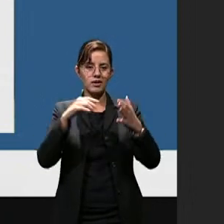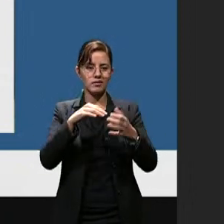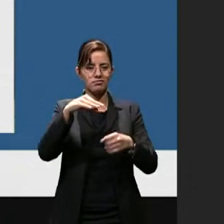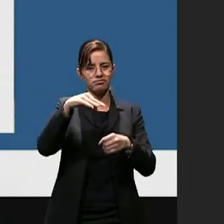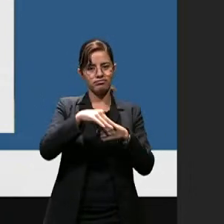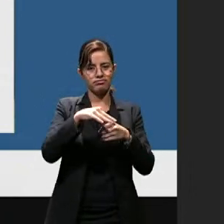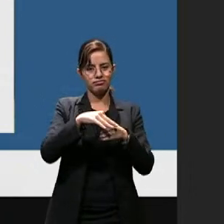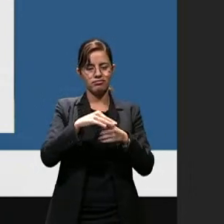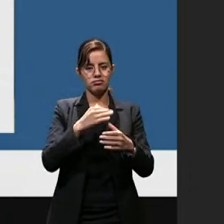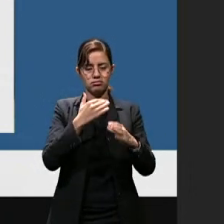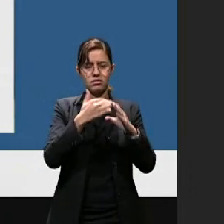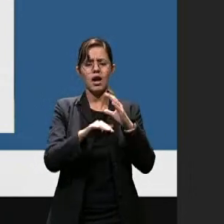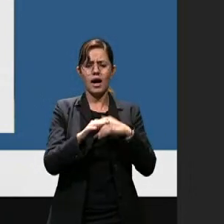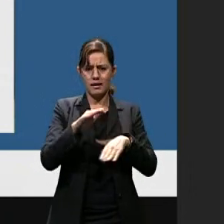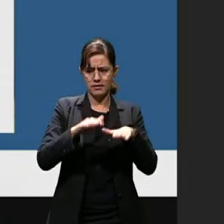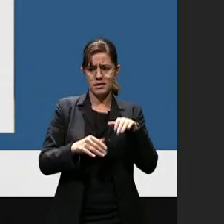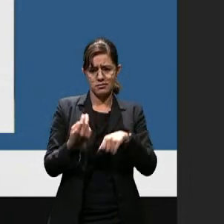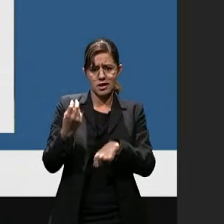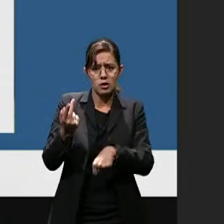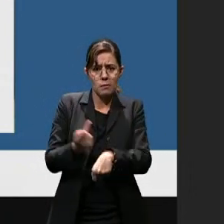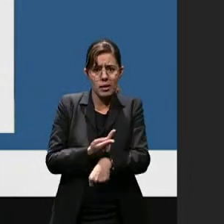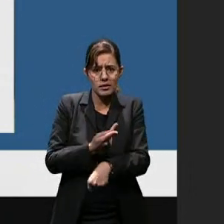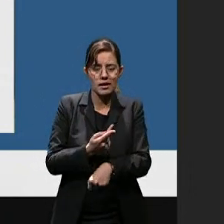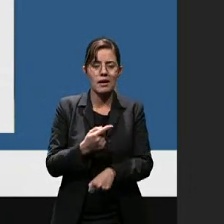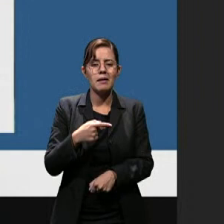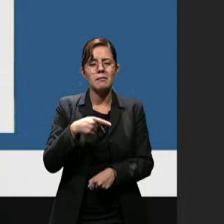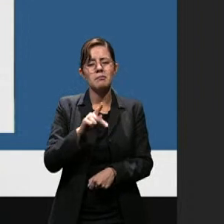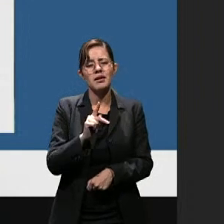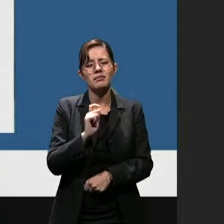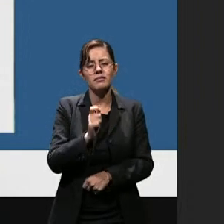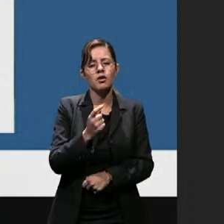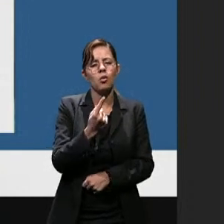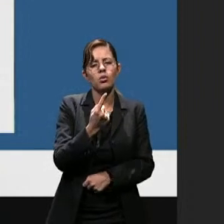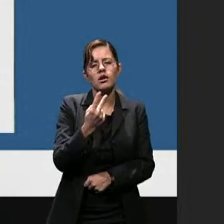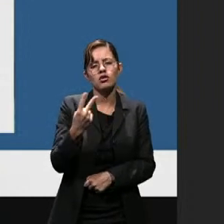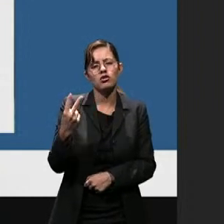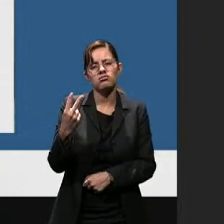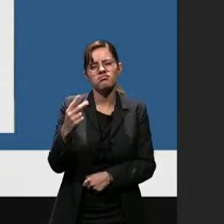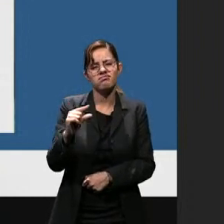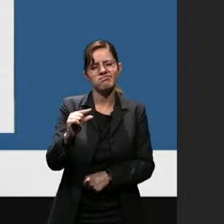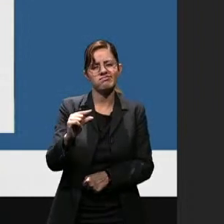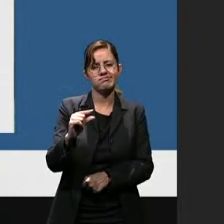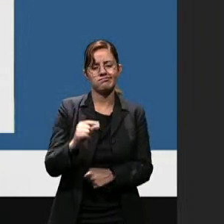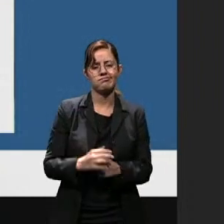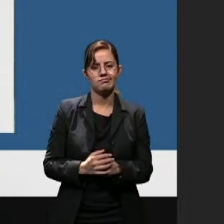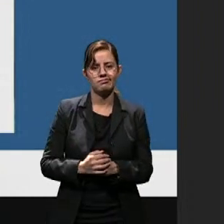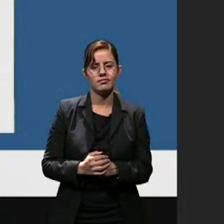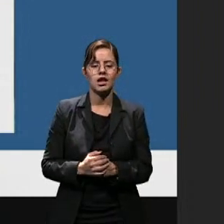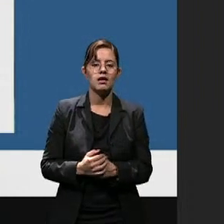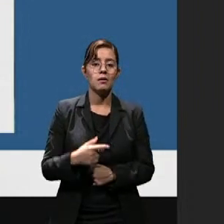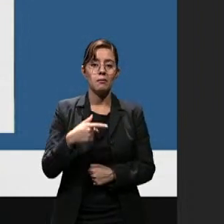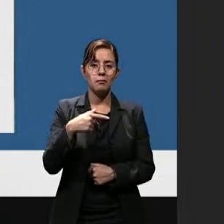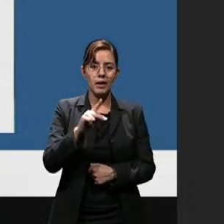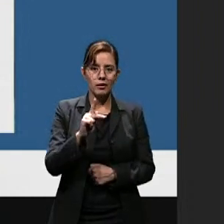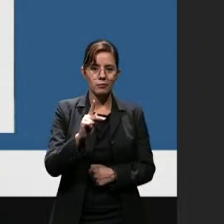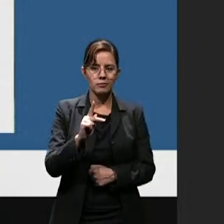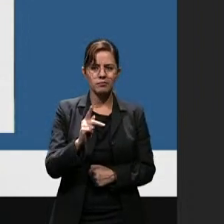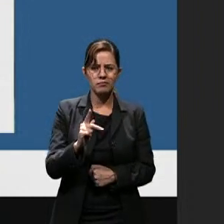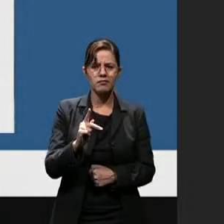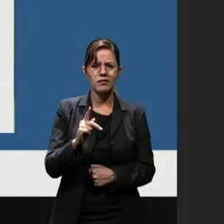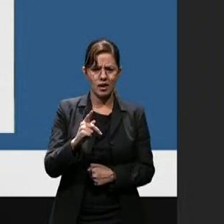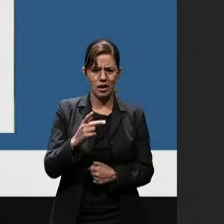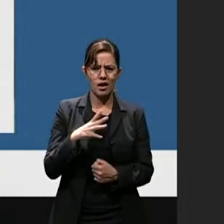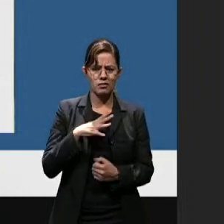two ballots. It's minimal. What we do see, however, is a disproportionate prosecution of